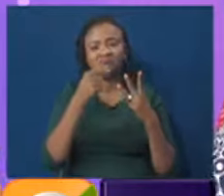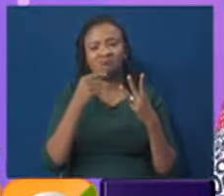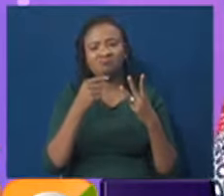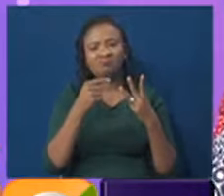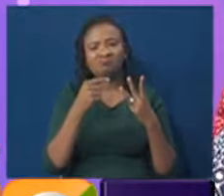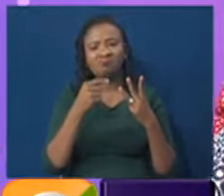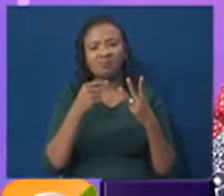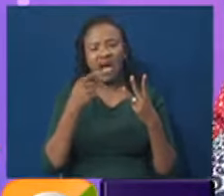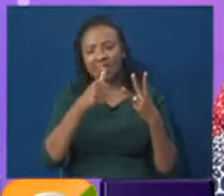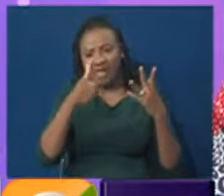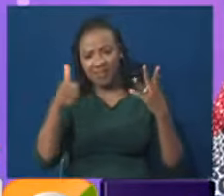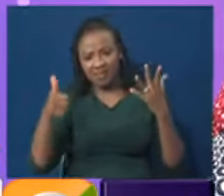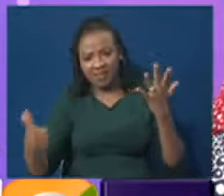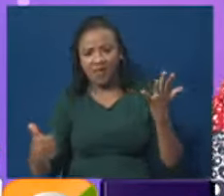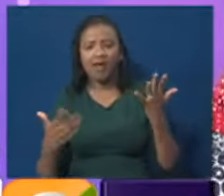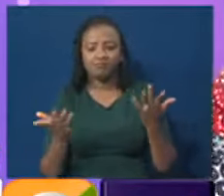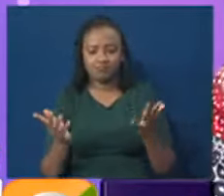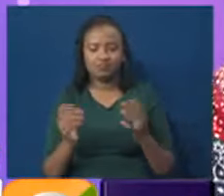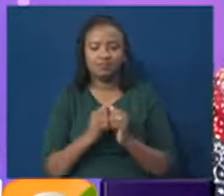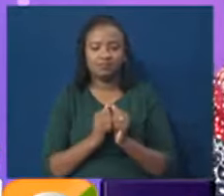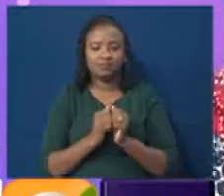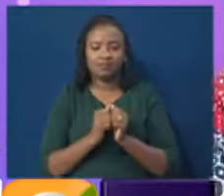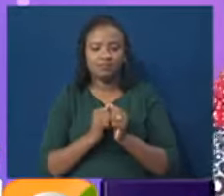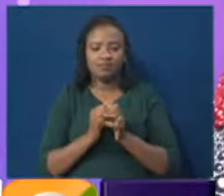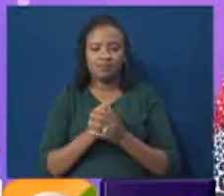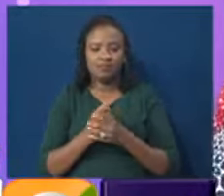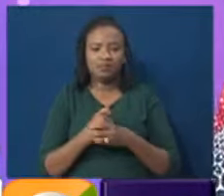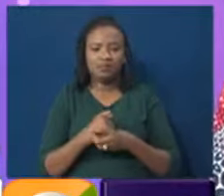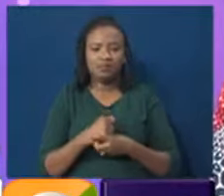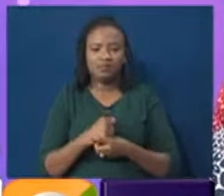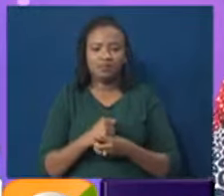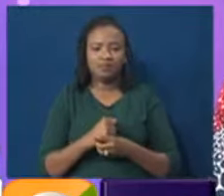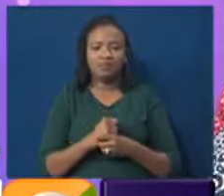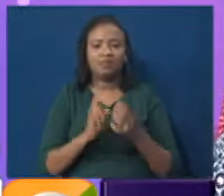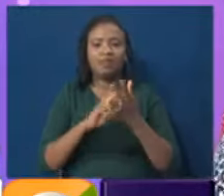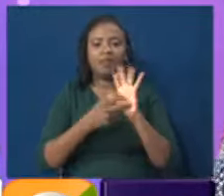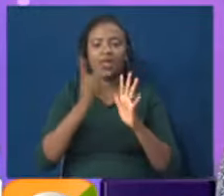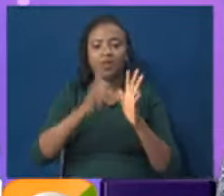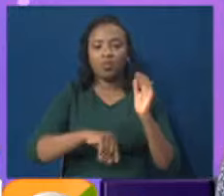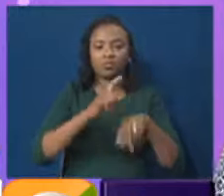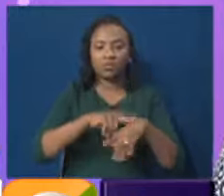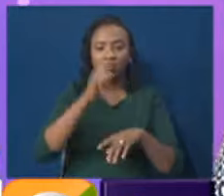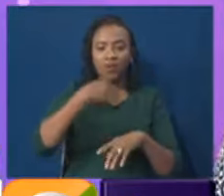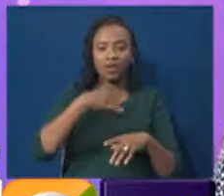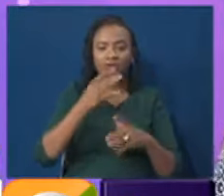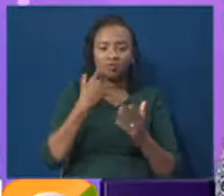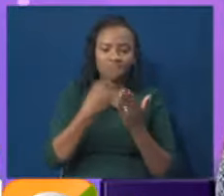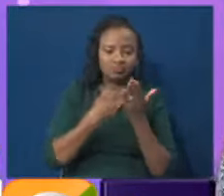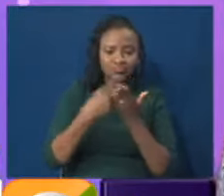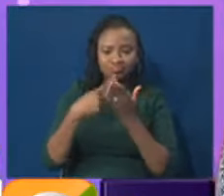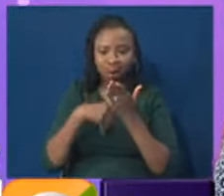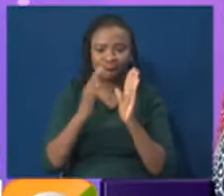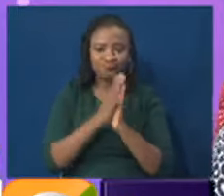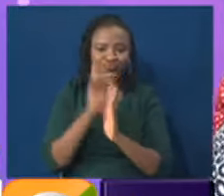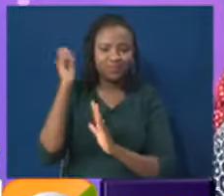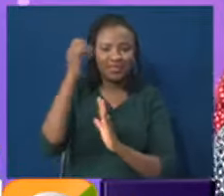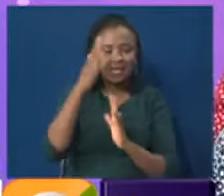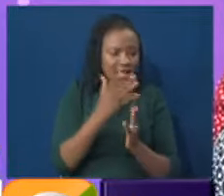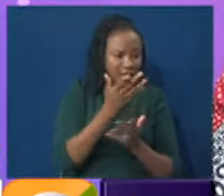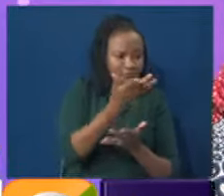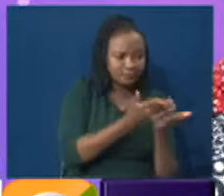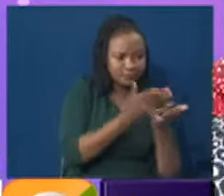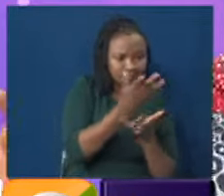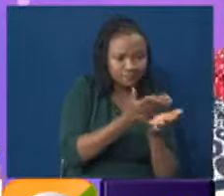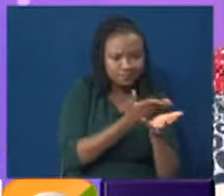food. Generally, in essence, when you talk to Kenyans, and one of the questions we normally discuss in our focus group